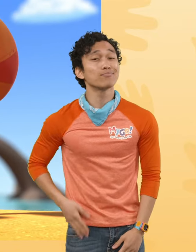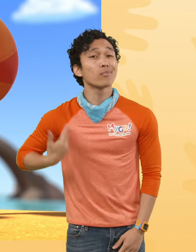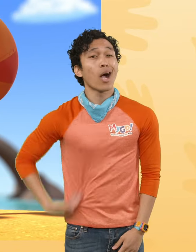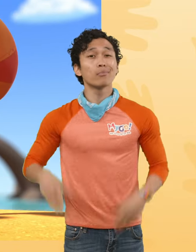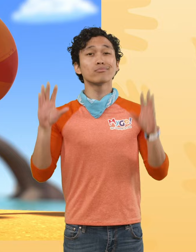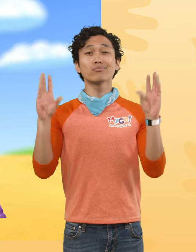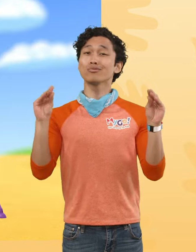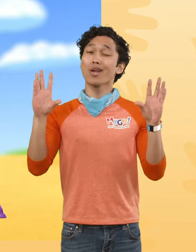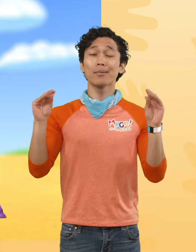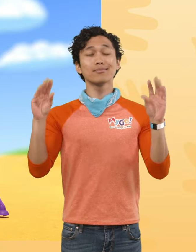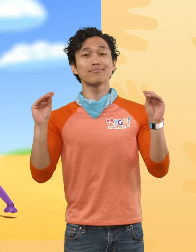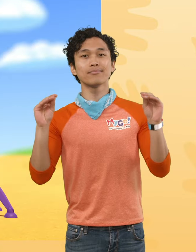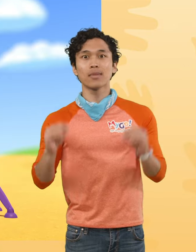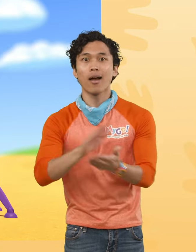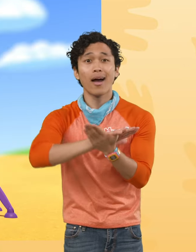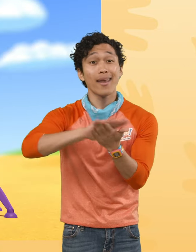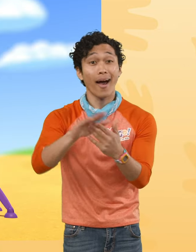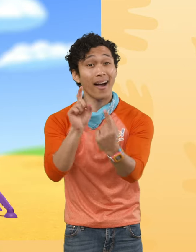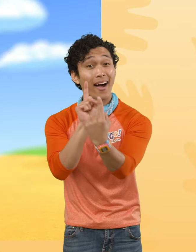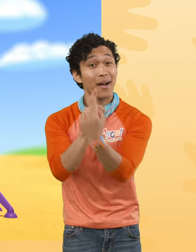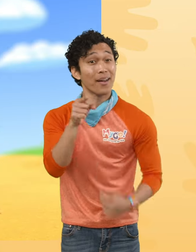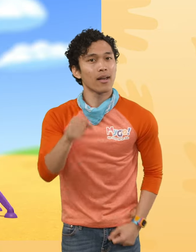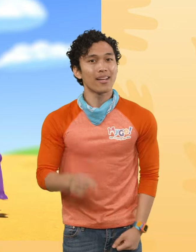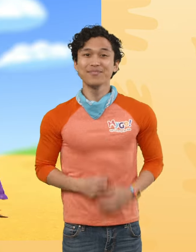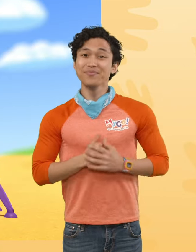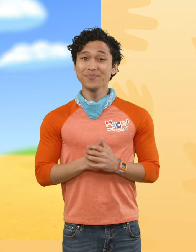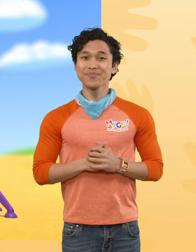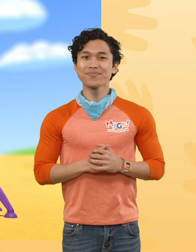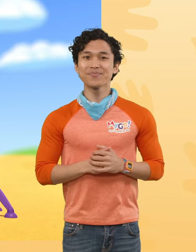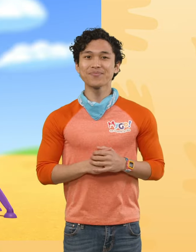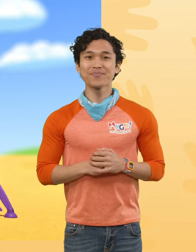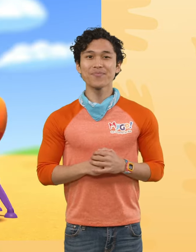Whoa! Hi there, I'm Crabby the Crab. Pleasure to meet you.